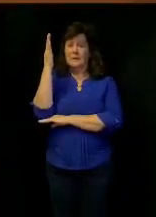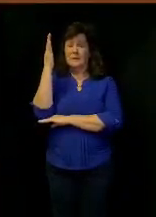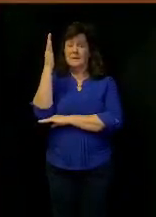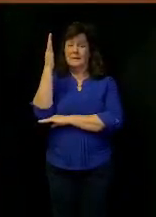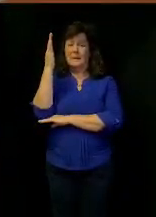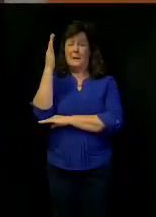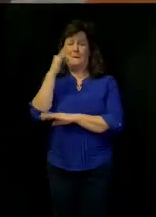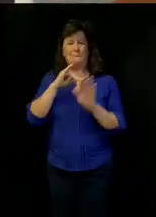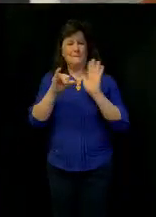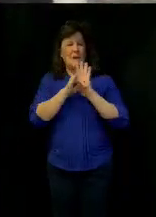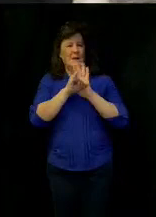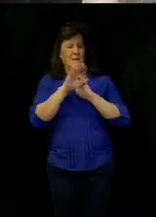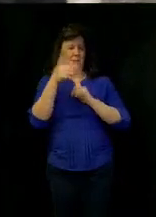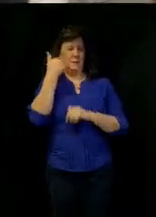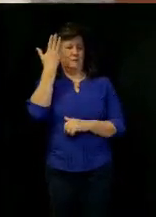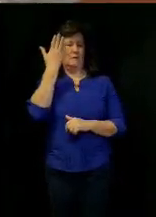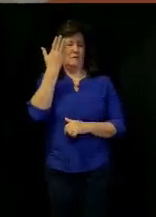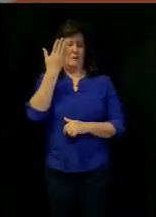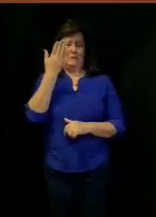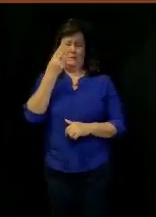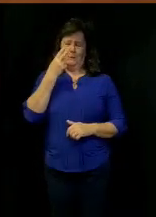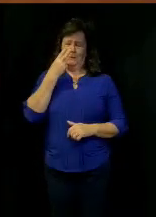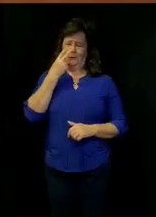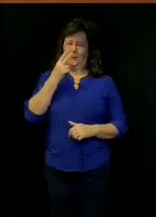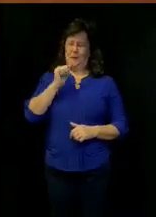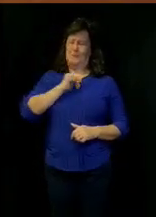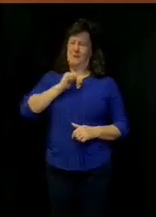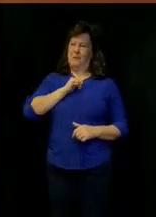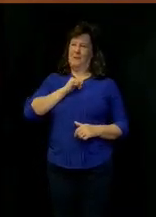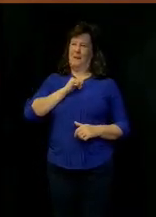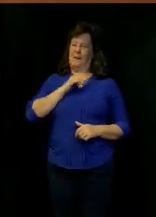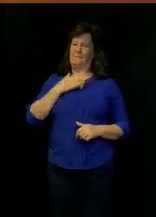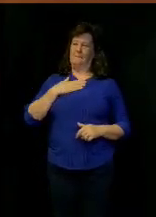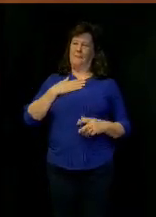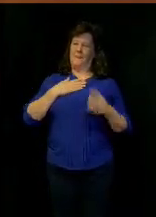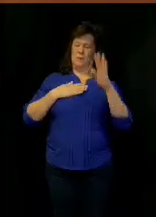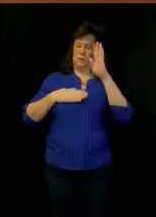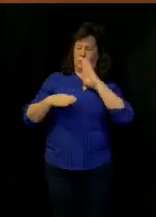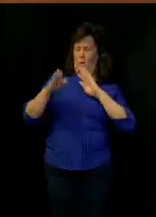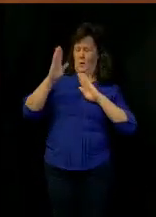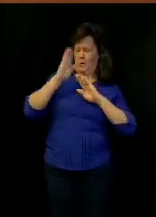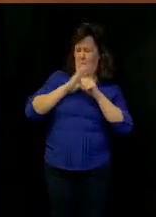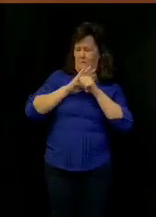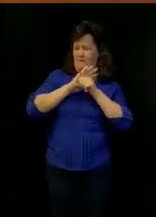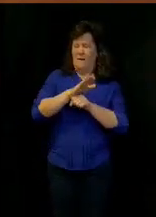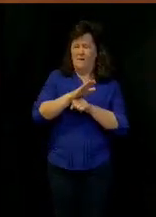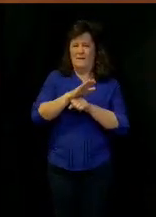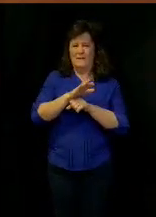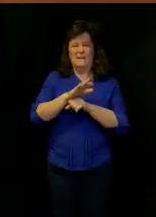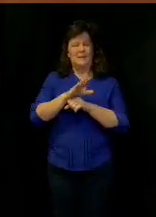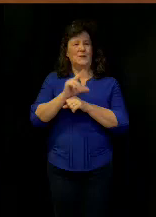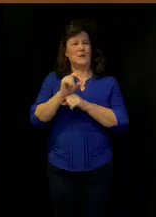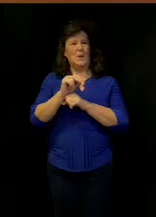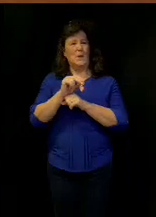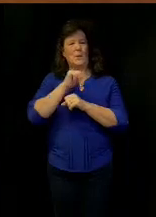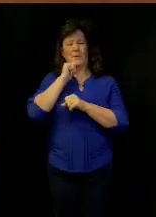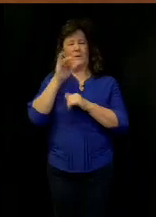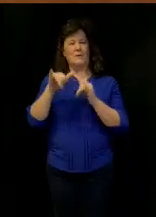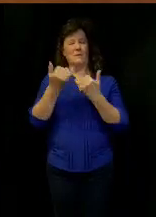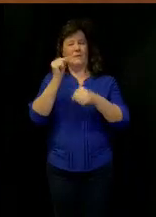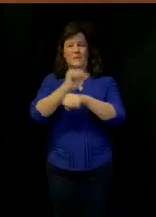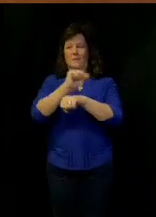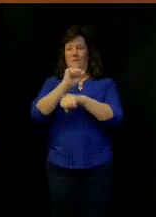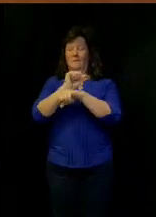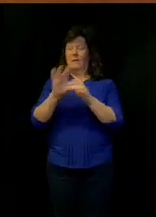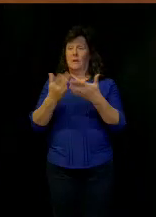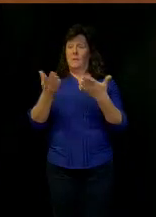And all we're seeing is ourself and our inconveniences. And this is not the way that Christianity should be. The